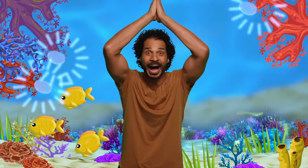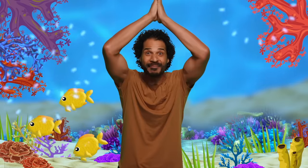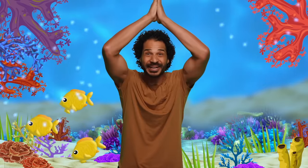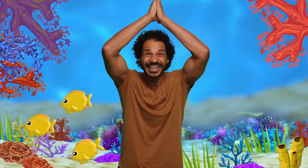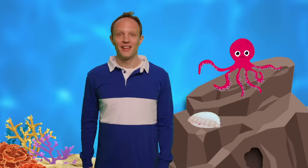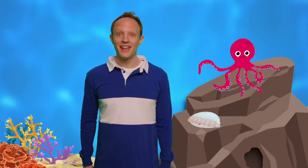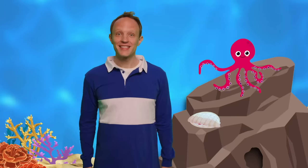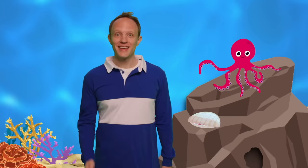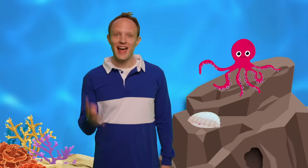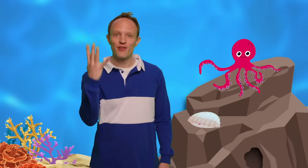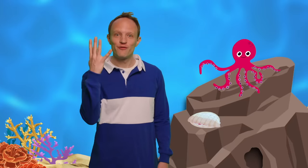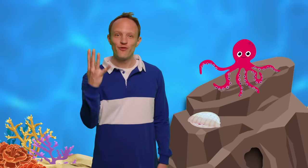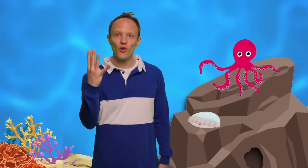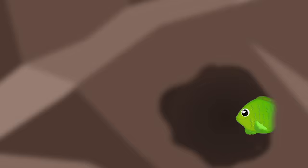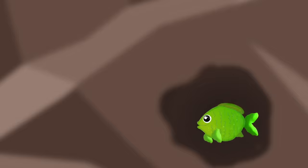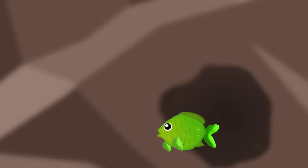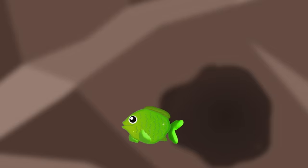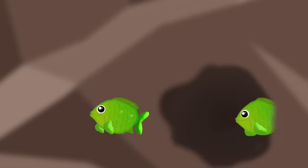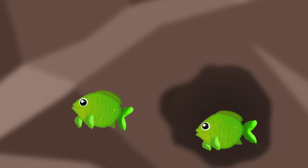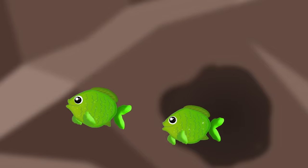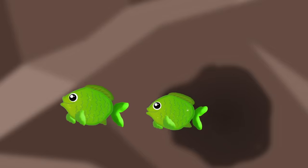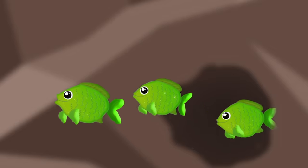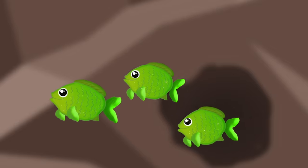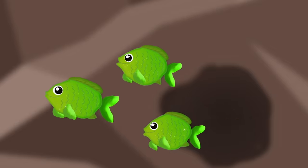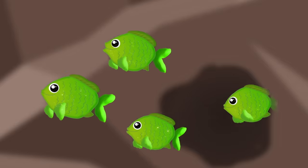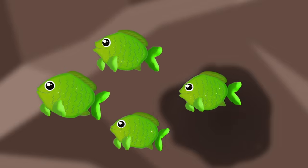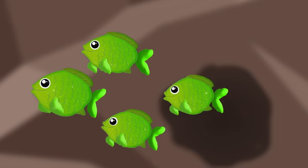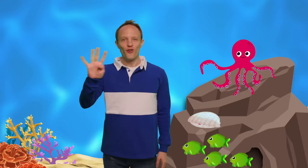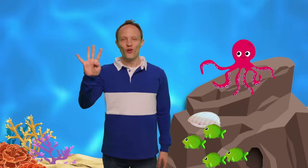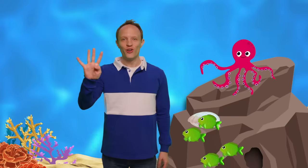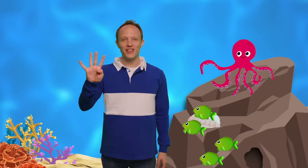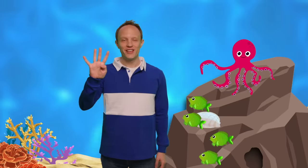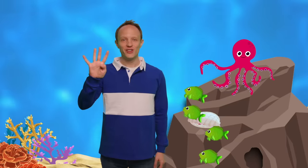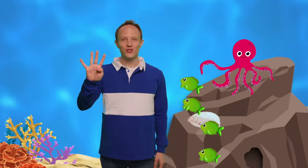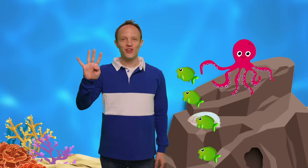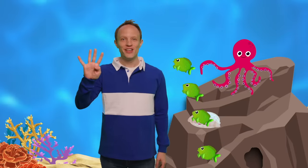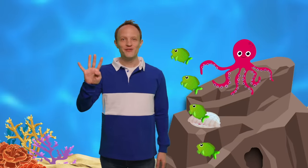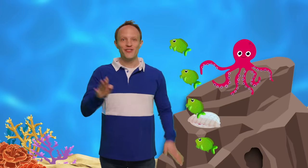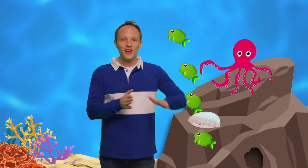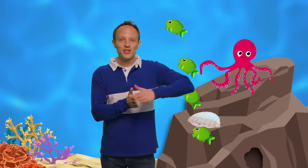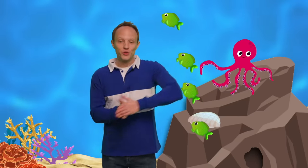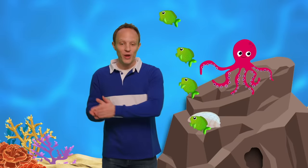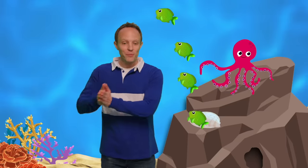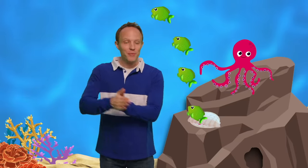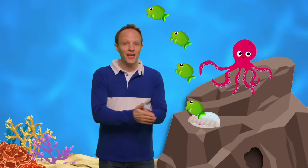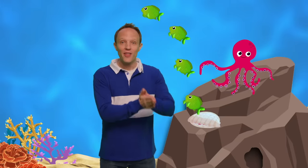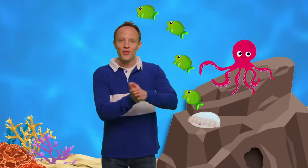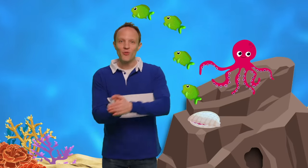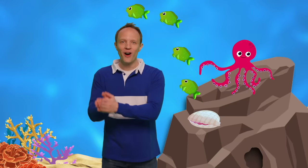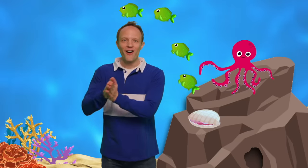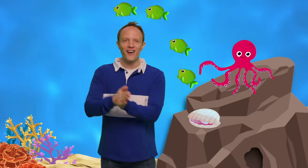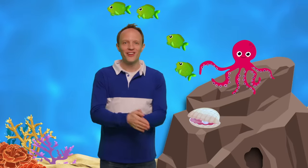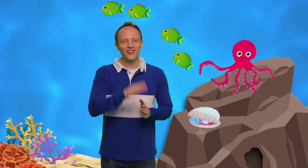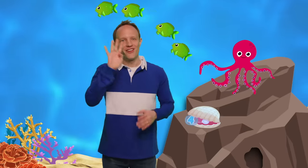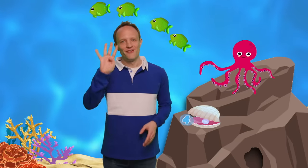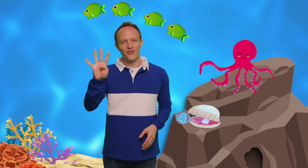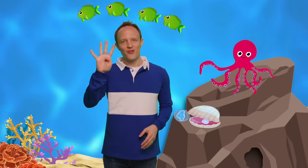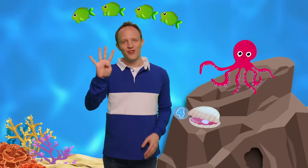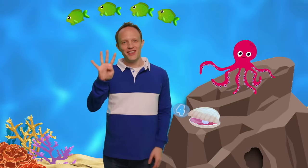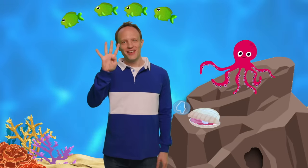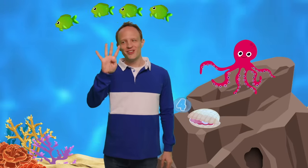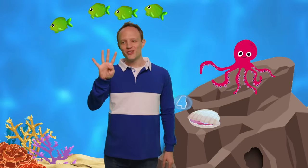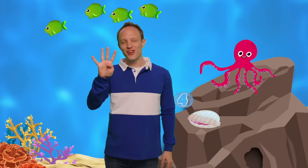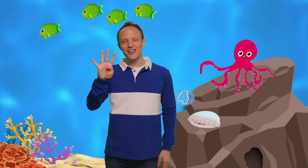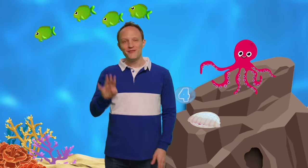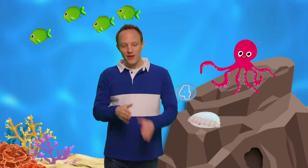bubble, pop. Let's get out four green fish. Four little green fish swimming in the water.